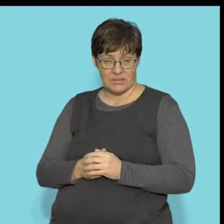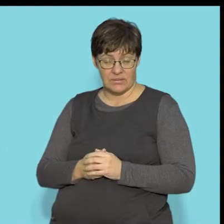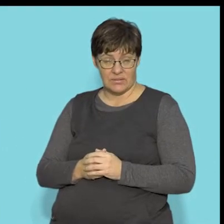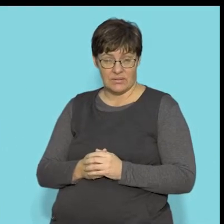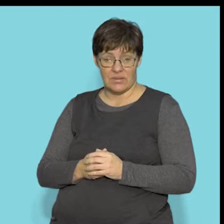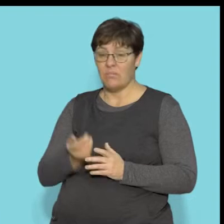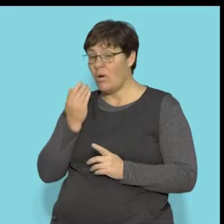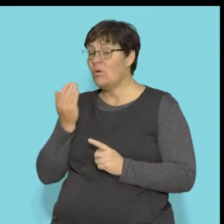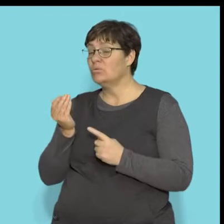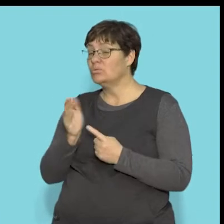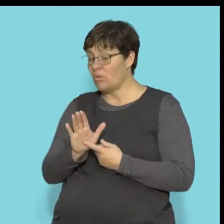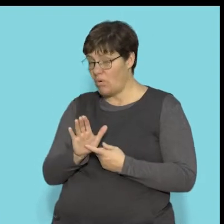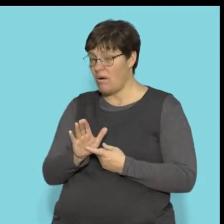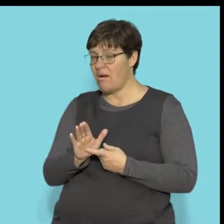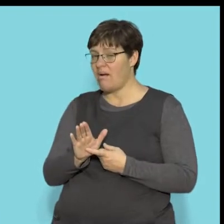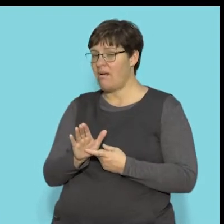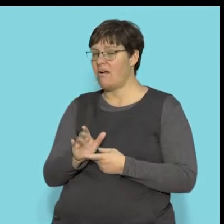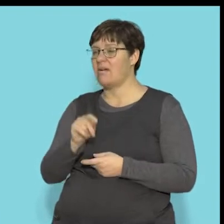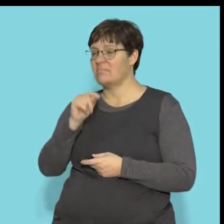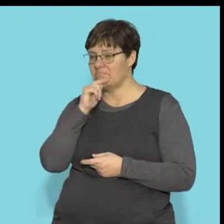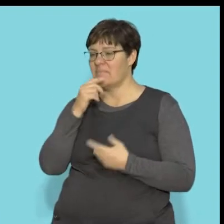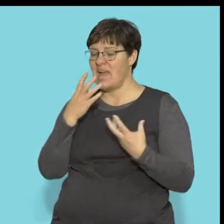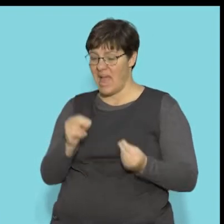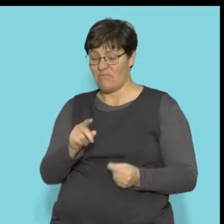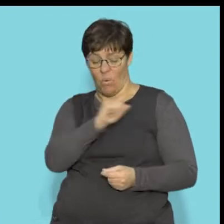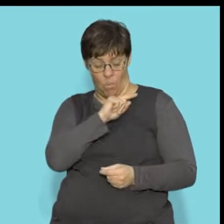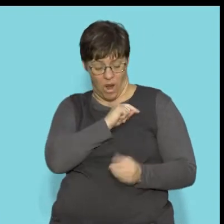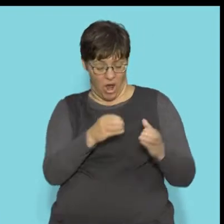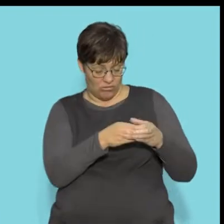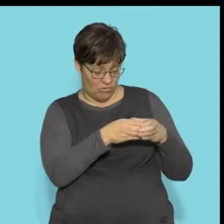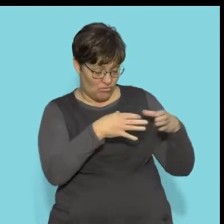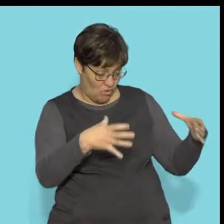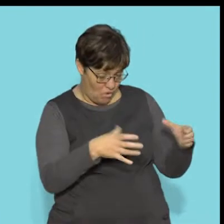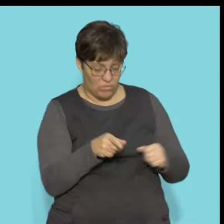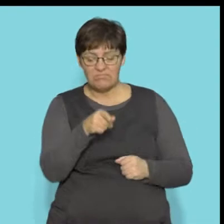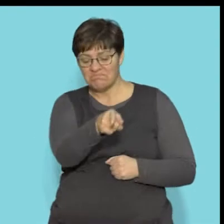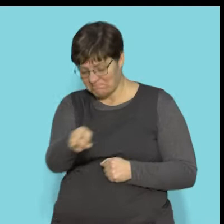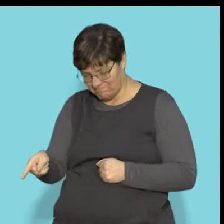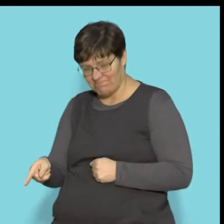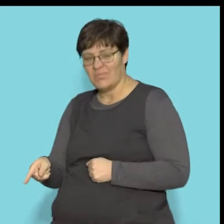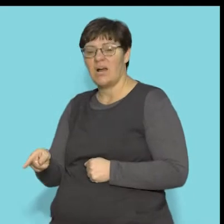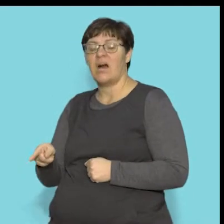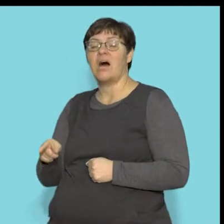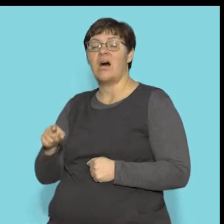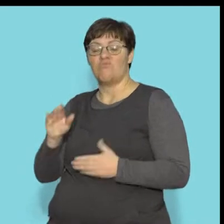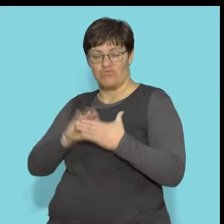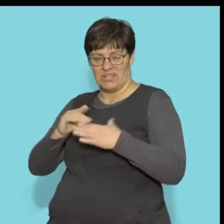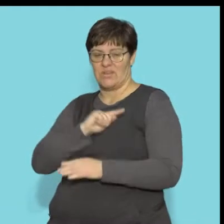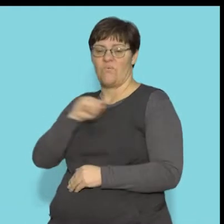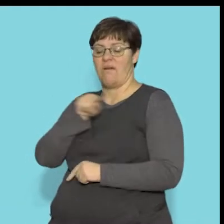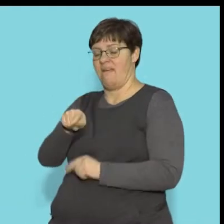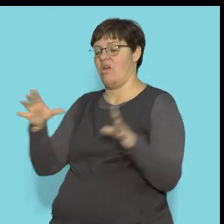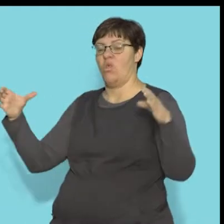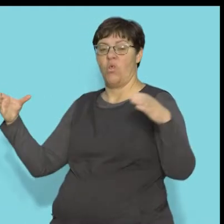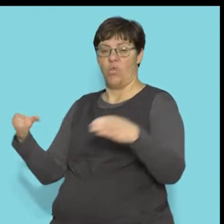could be a causal relationship between the increase in human